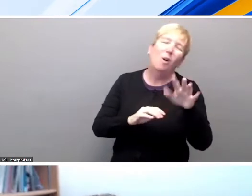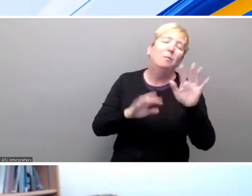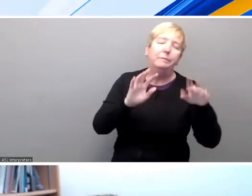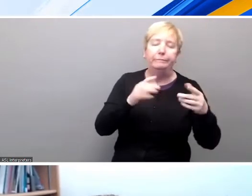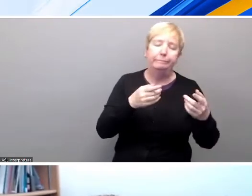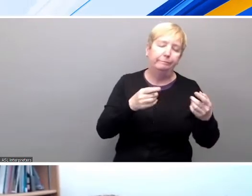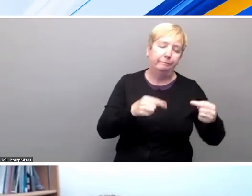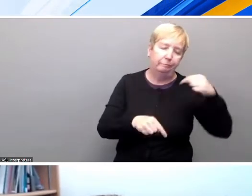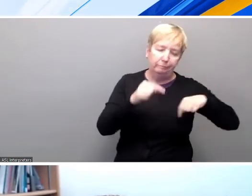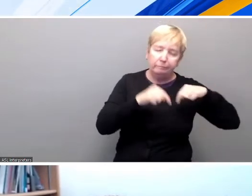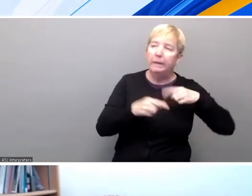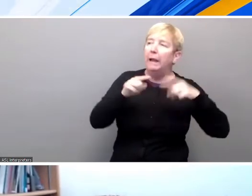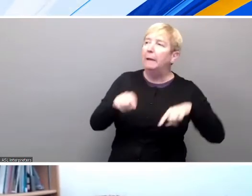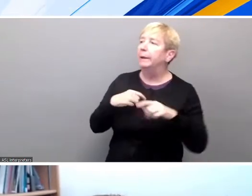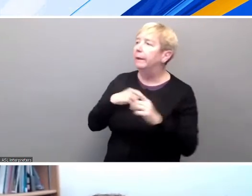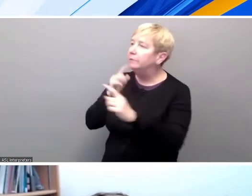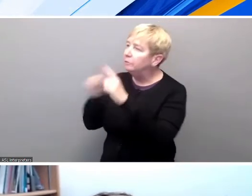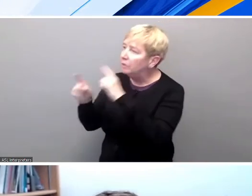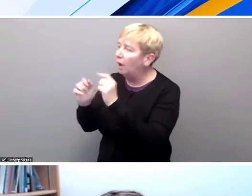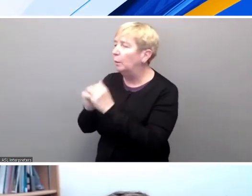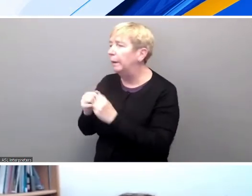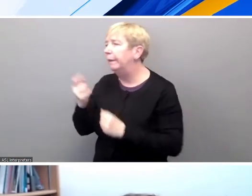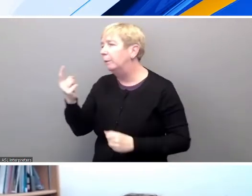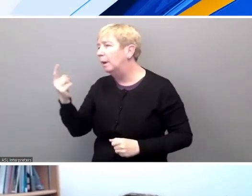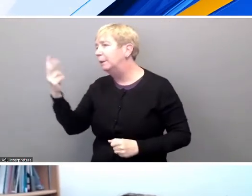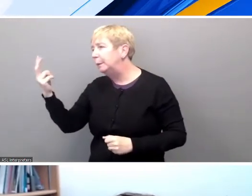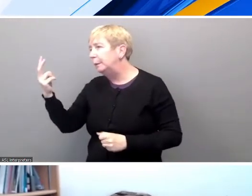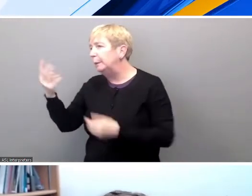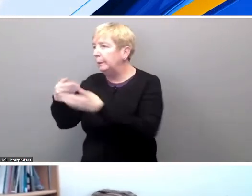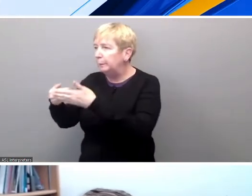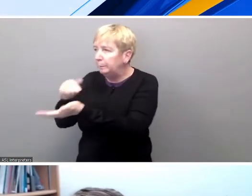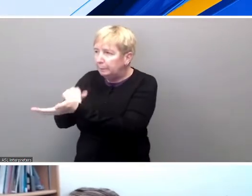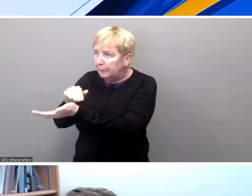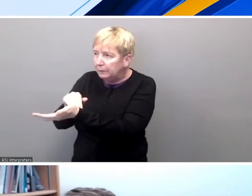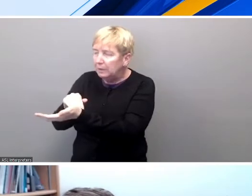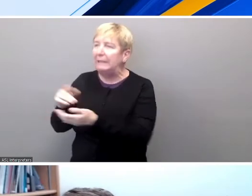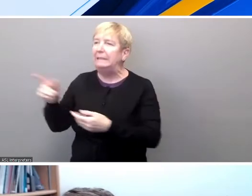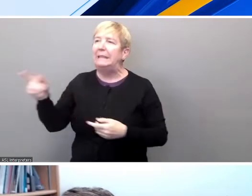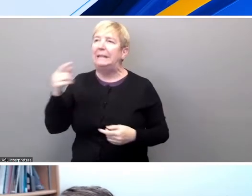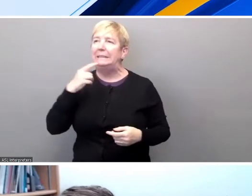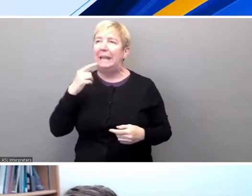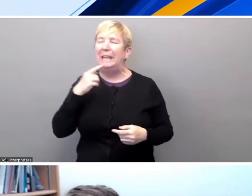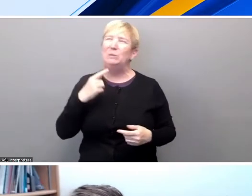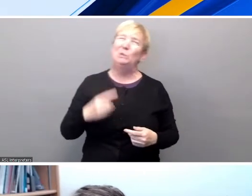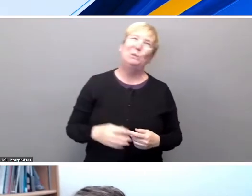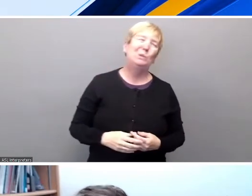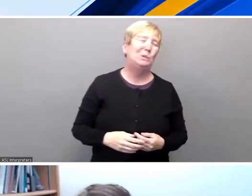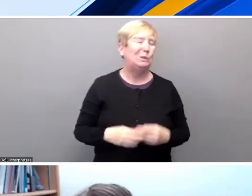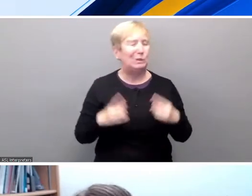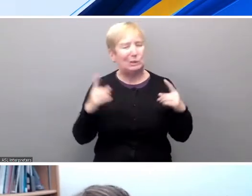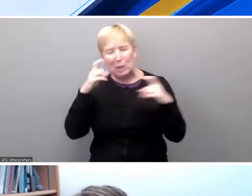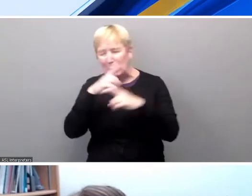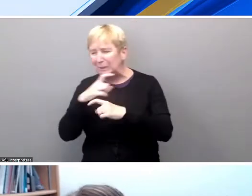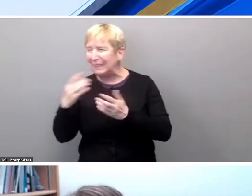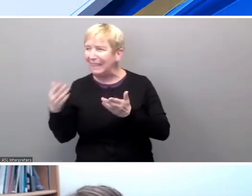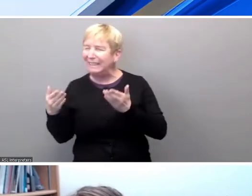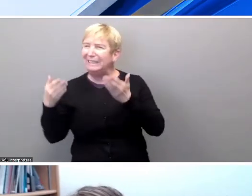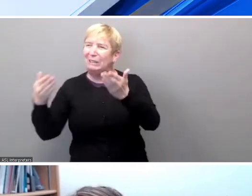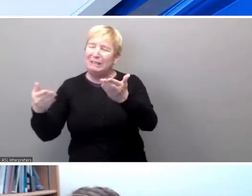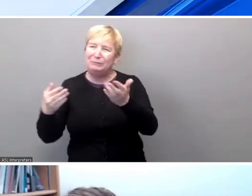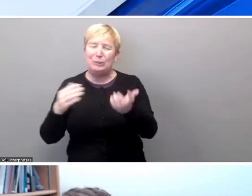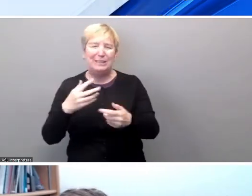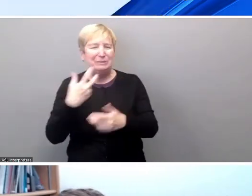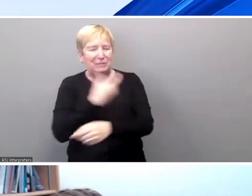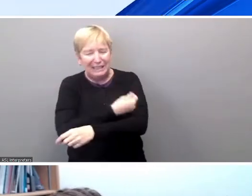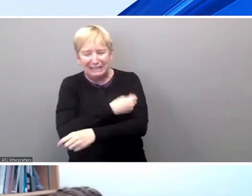with one or two that said it was just the logistics of offering vaccine and the scale